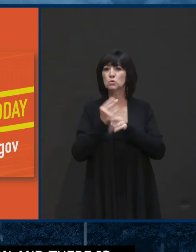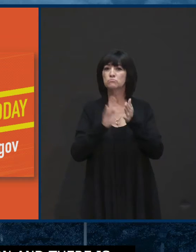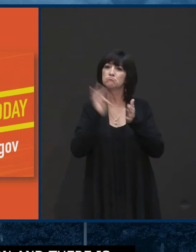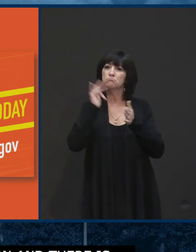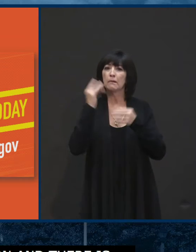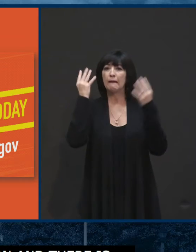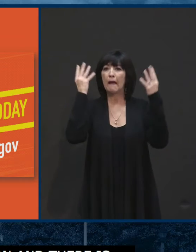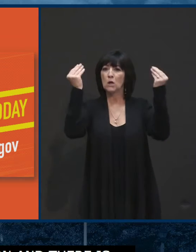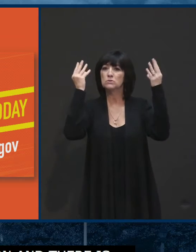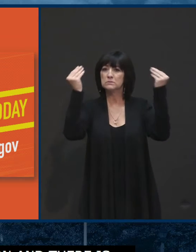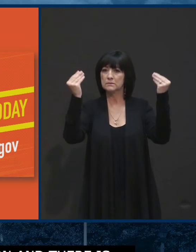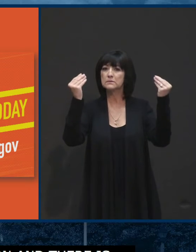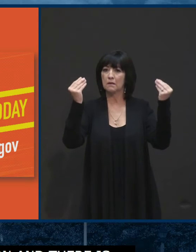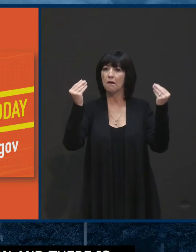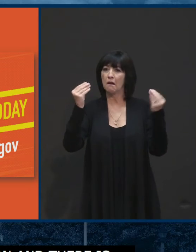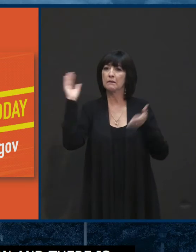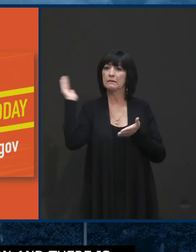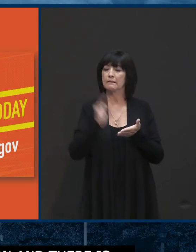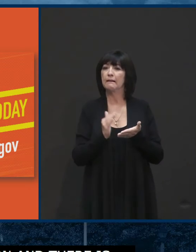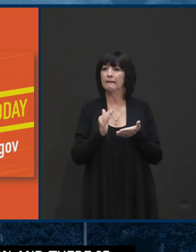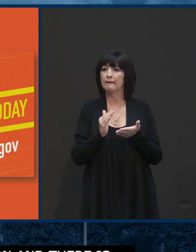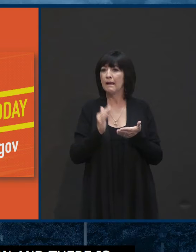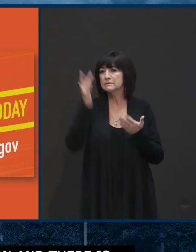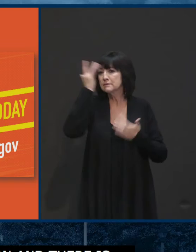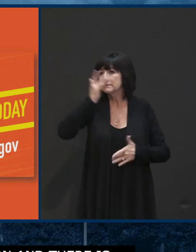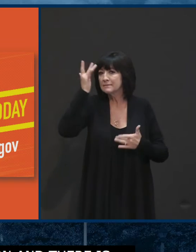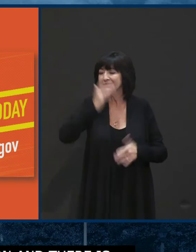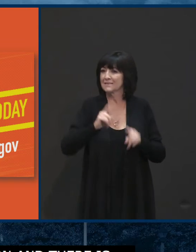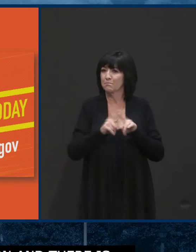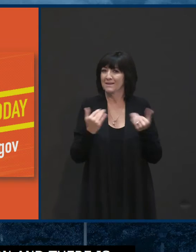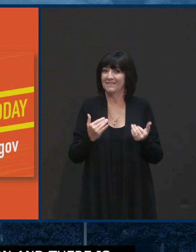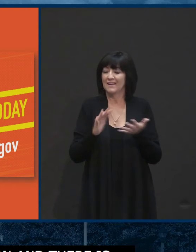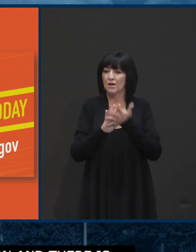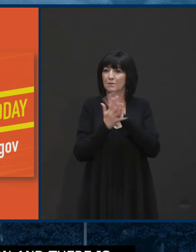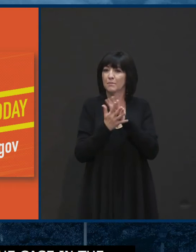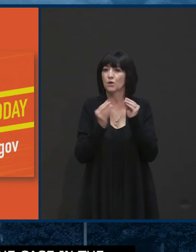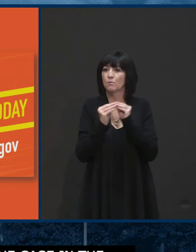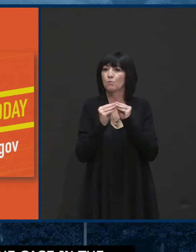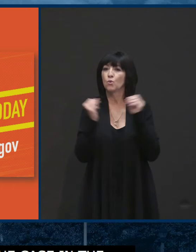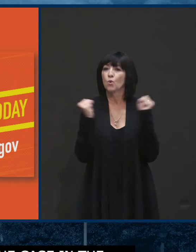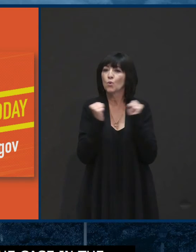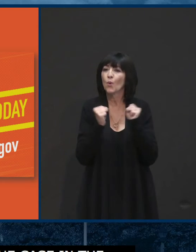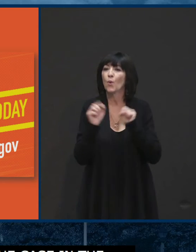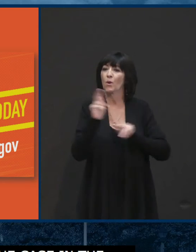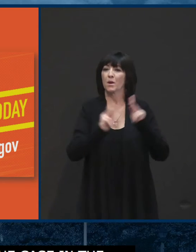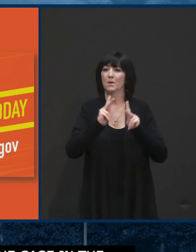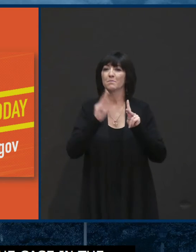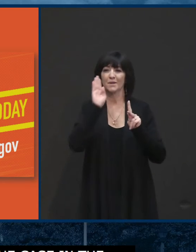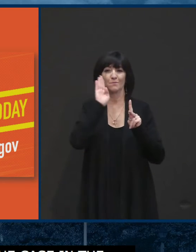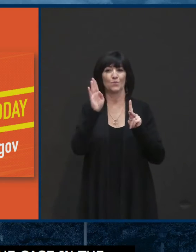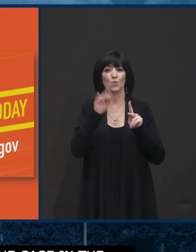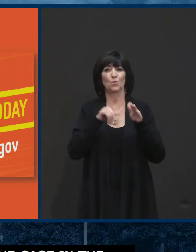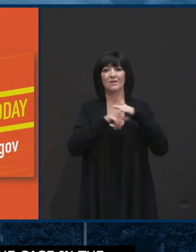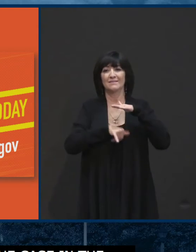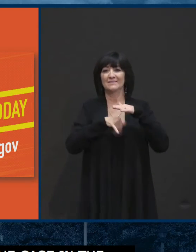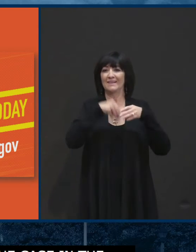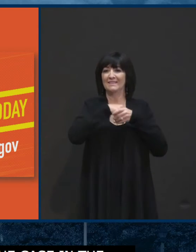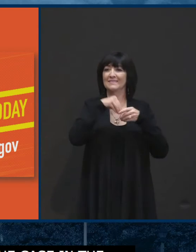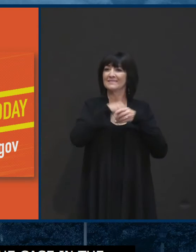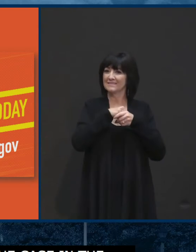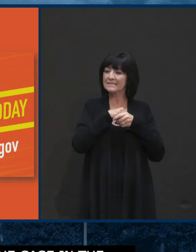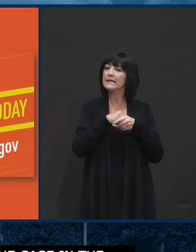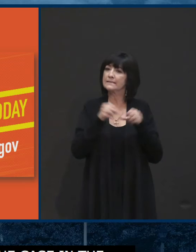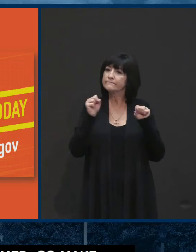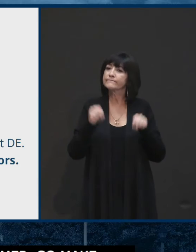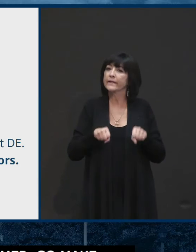summer. So make sure that you fight the flu and get your flu vaccine shot soon. And also